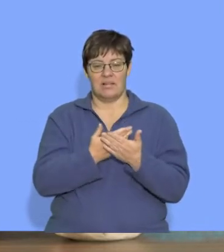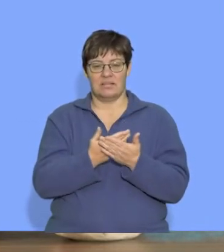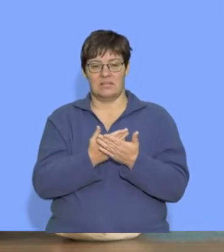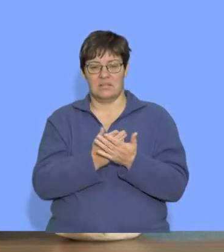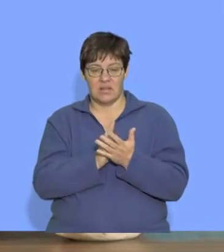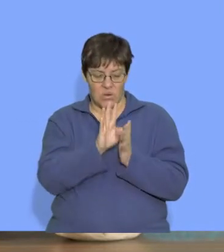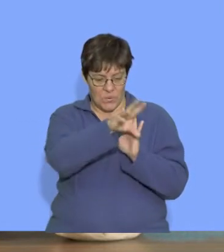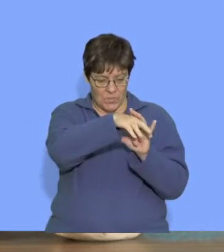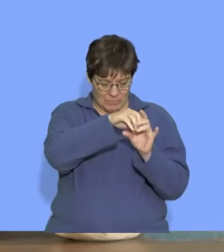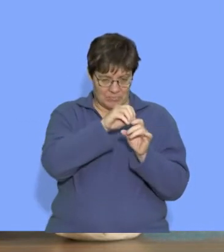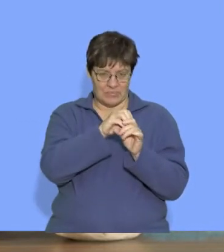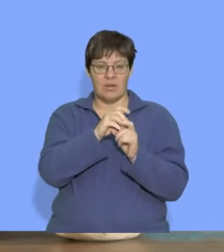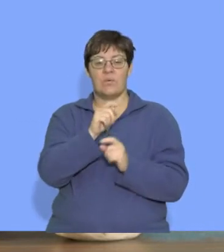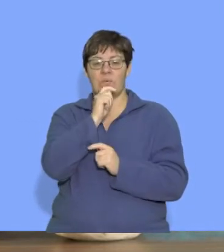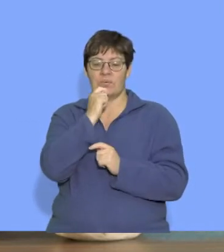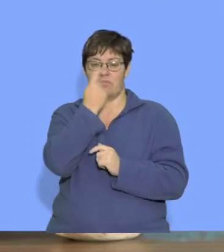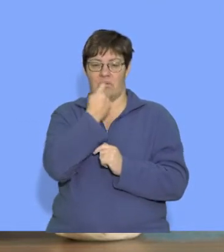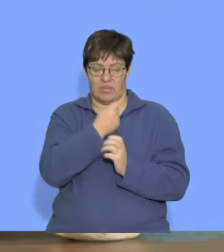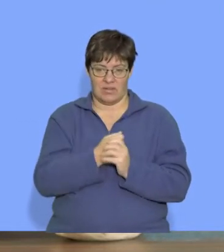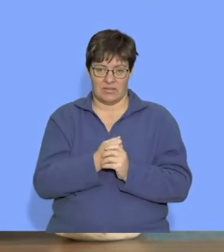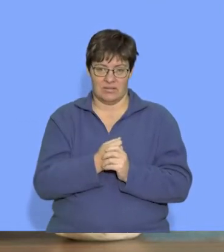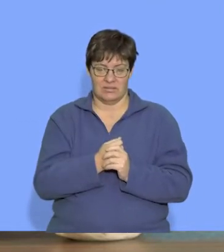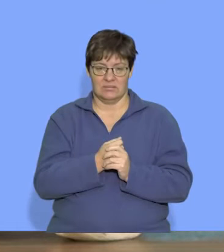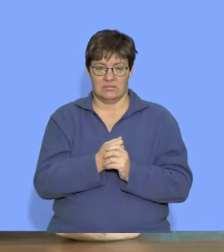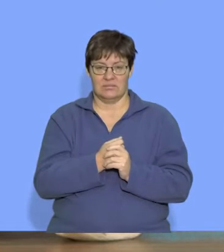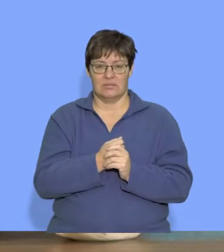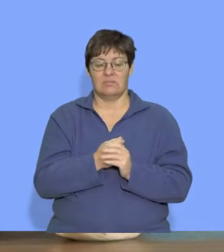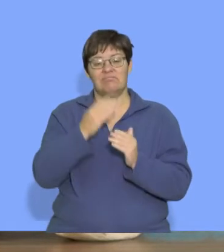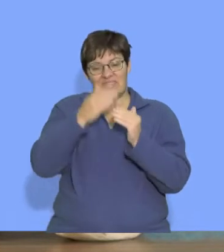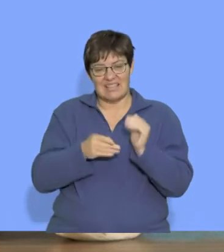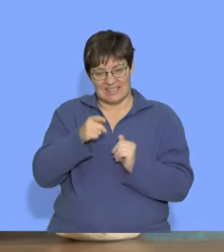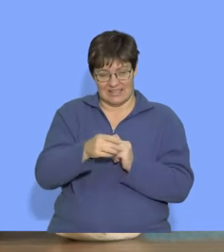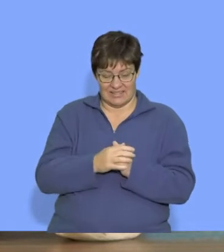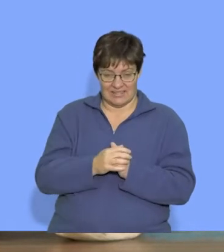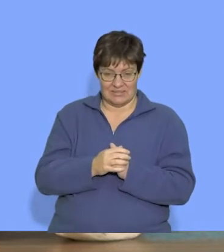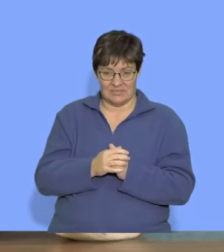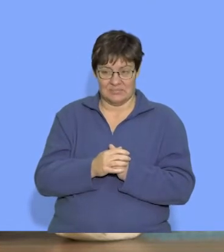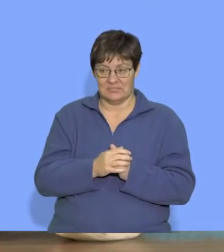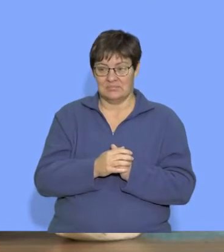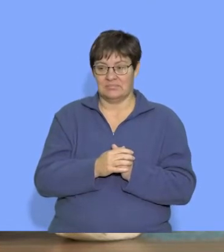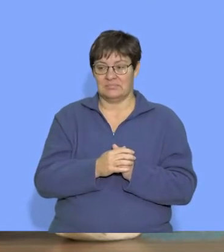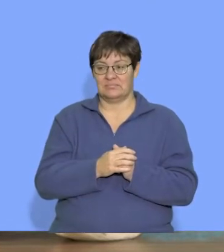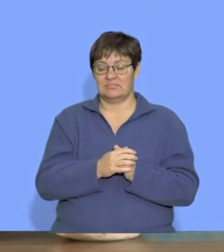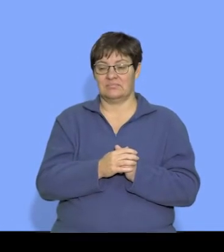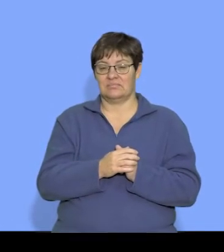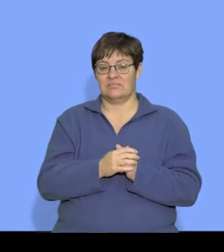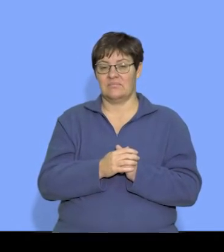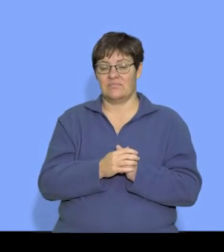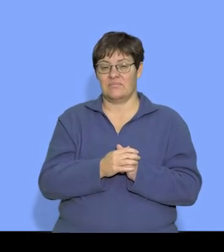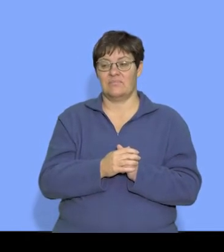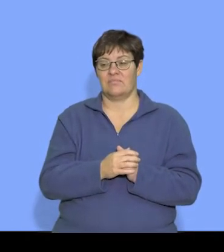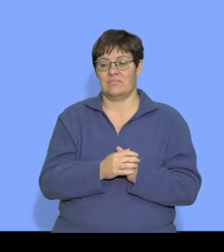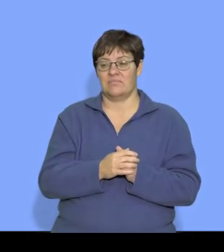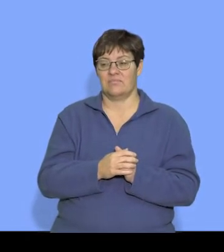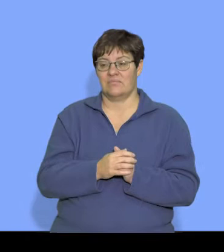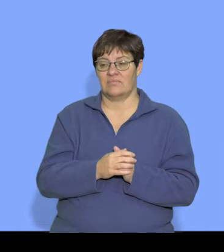to be able to ingest using its mouth at the proximal end, at the anterior end. It will then